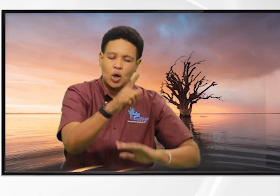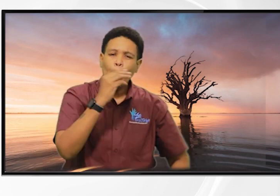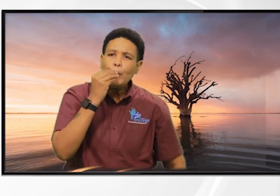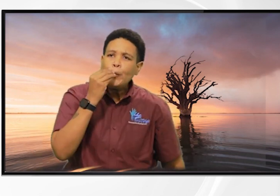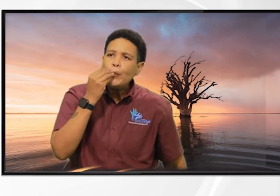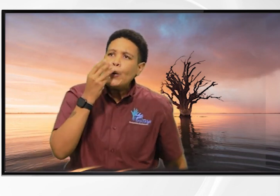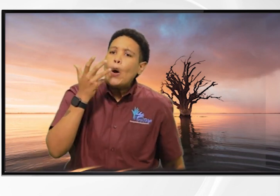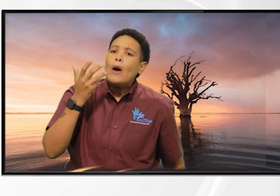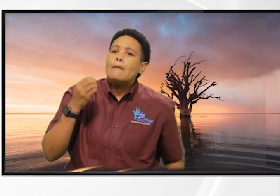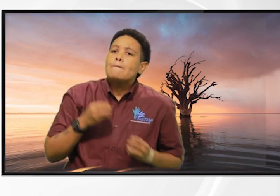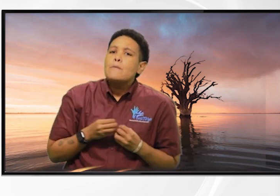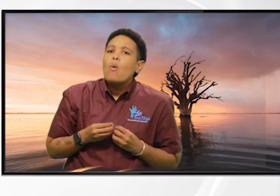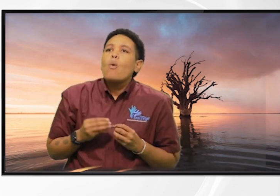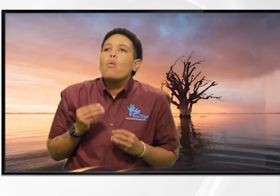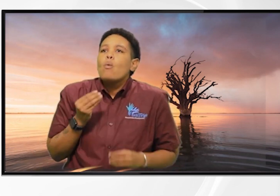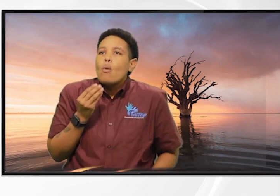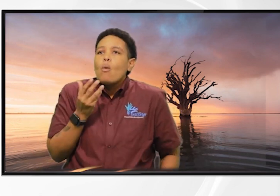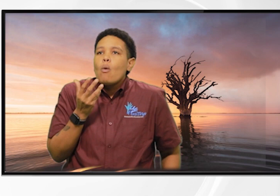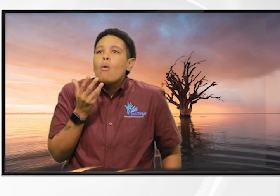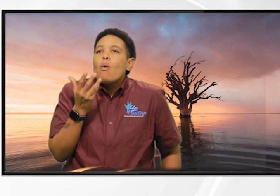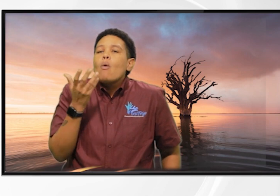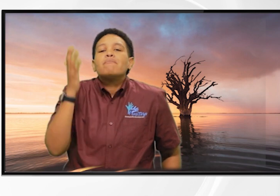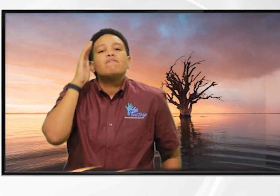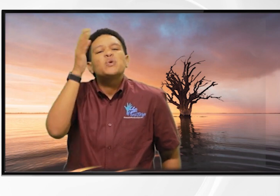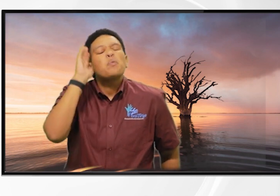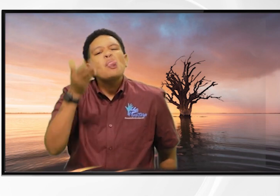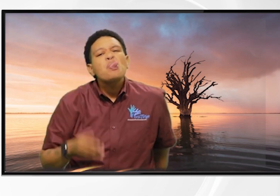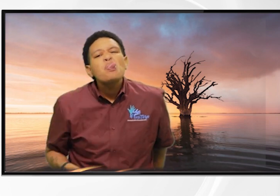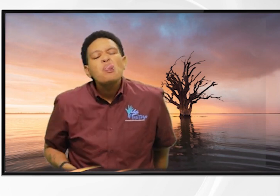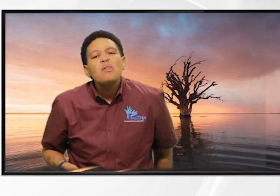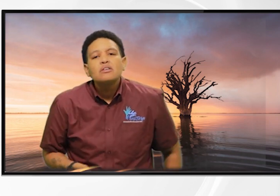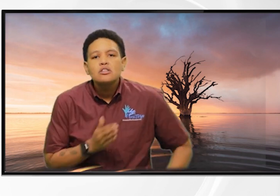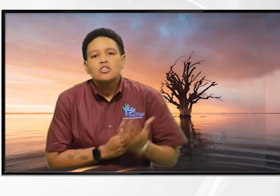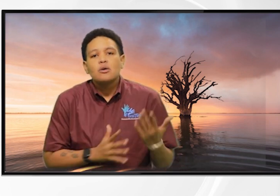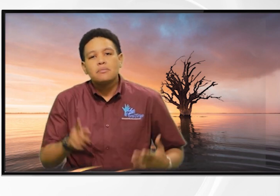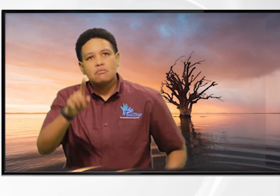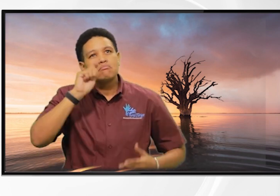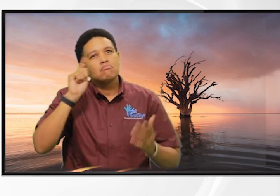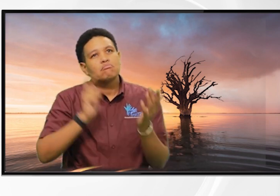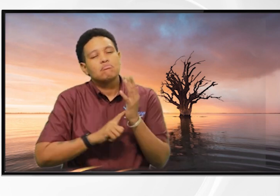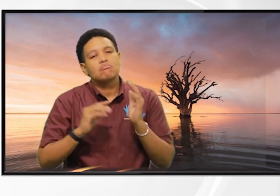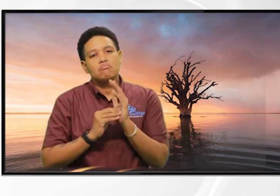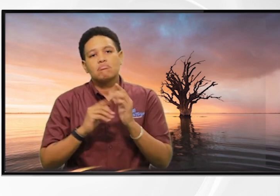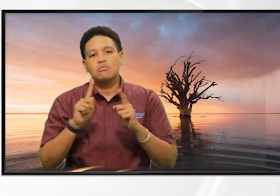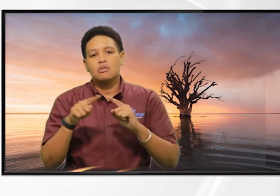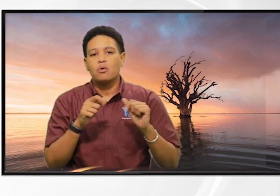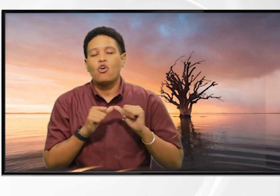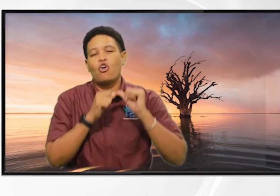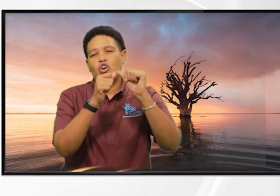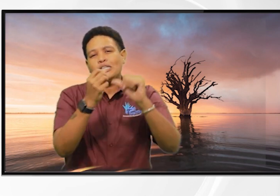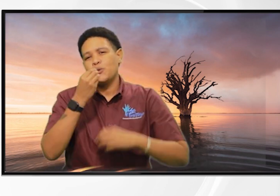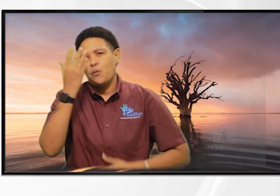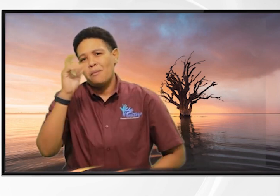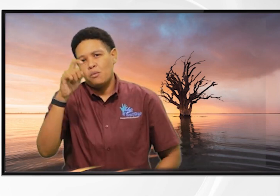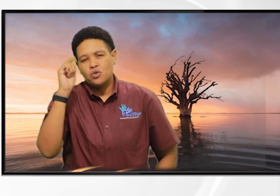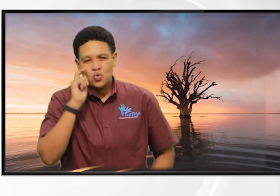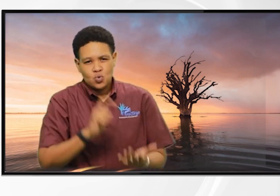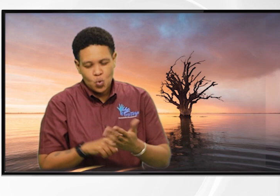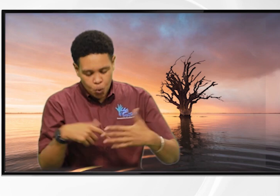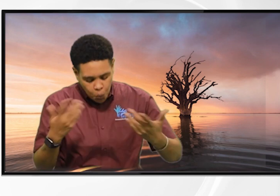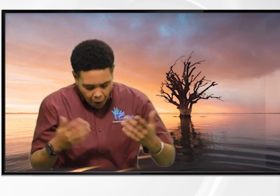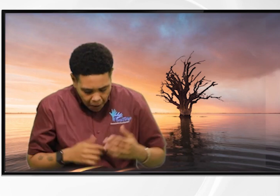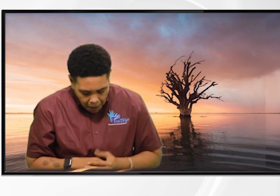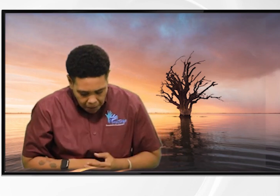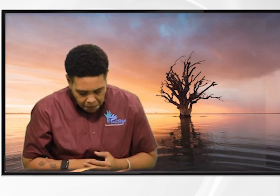warming trend into the future. Here are some things to note about the continued warming.